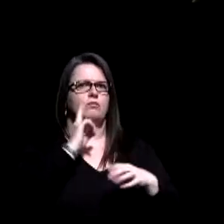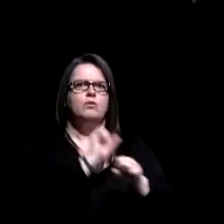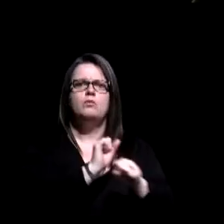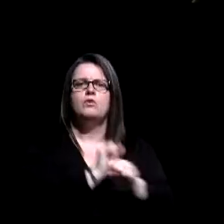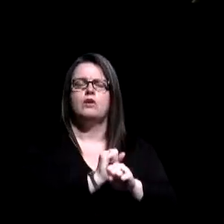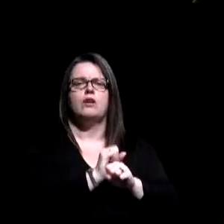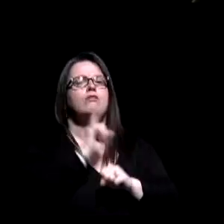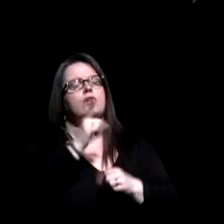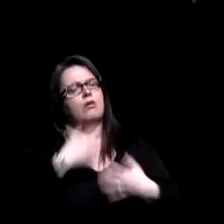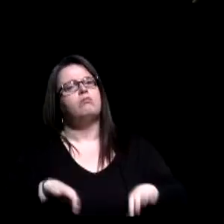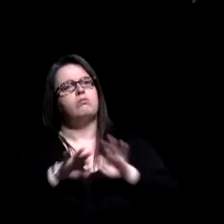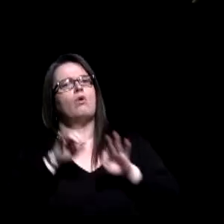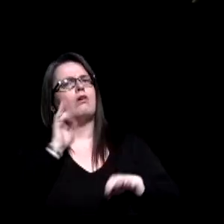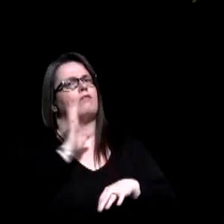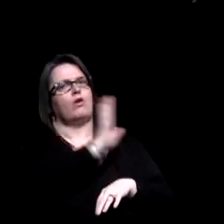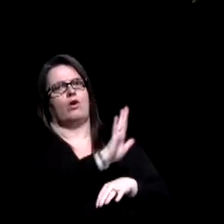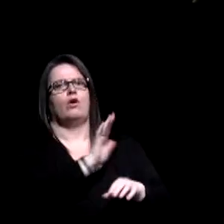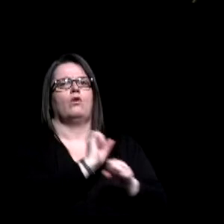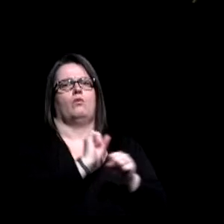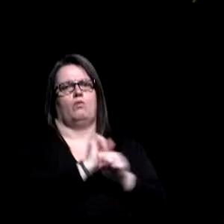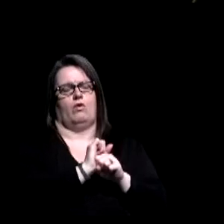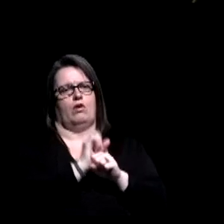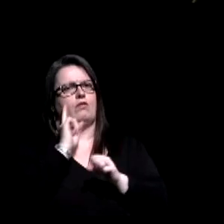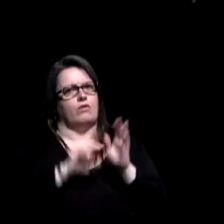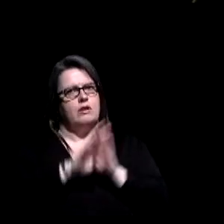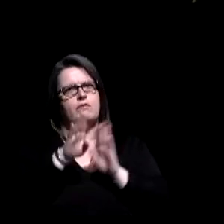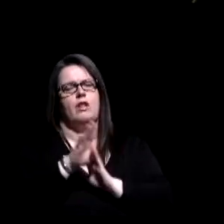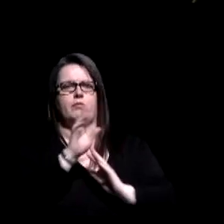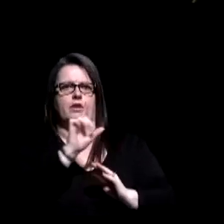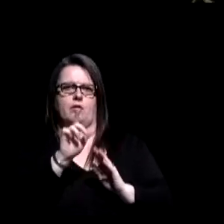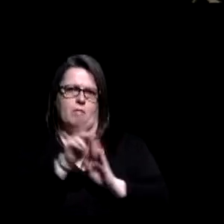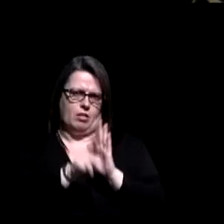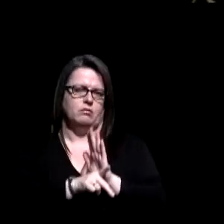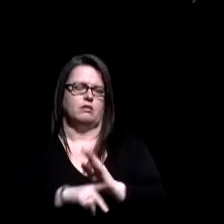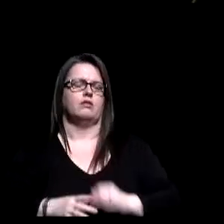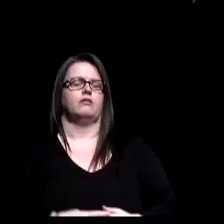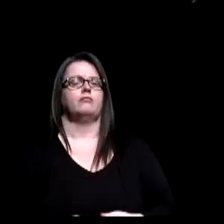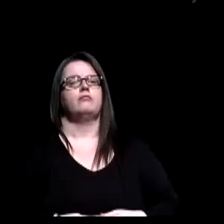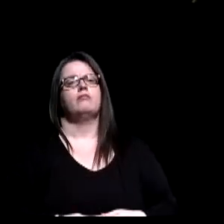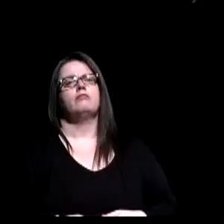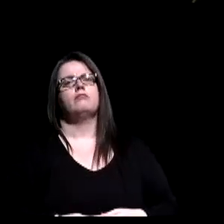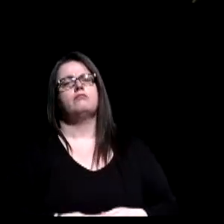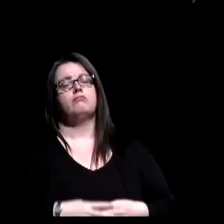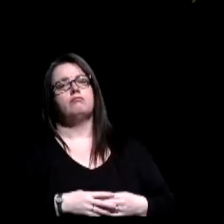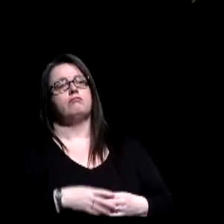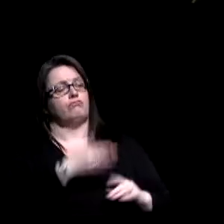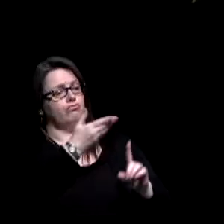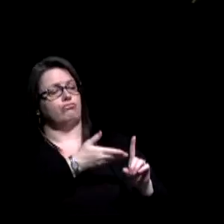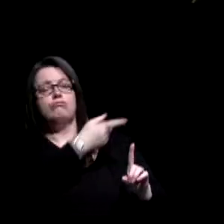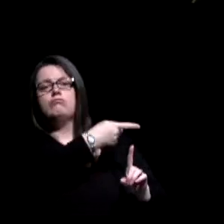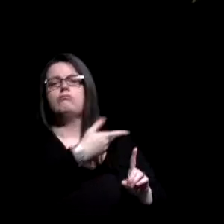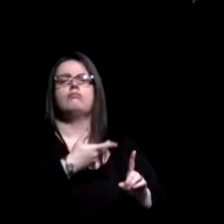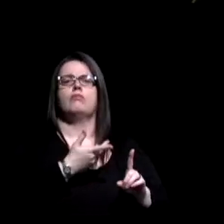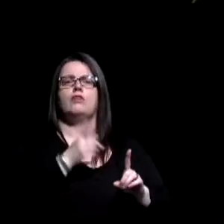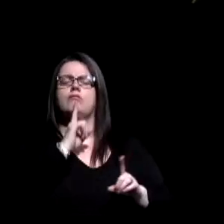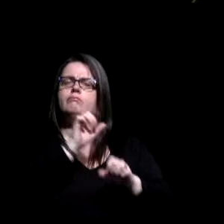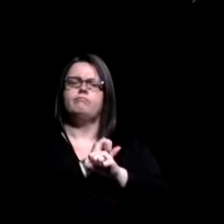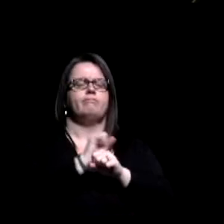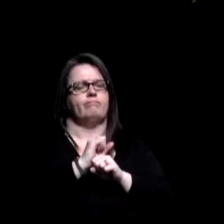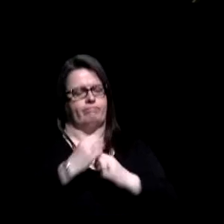quality work done to develop these policies. Ms. Garland serves as an inspiration to those around